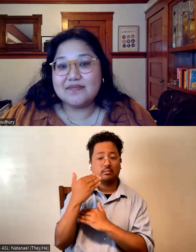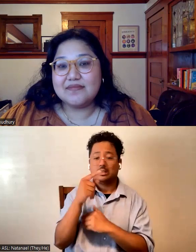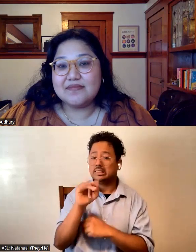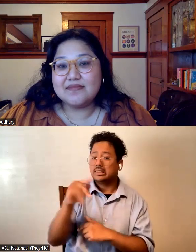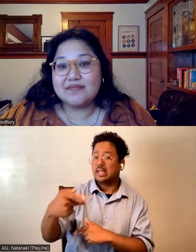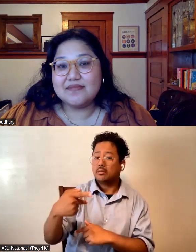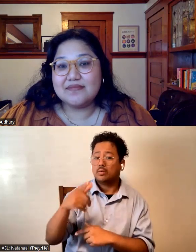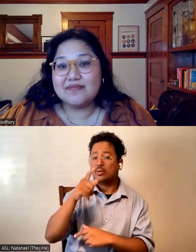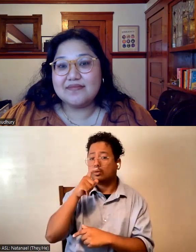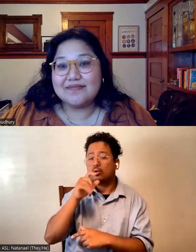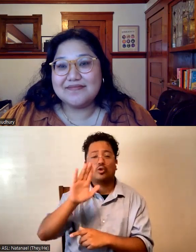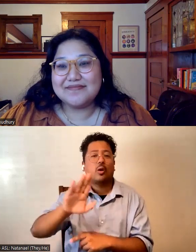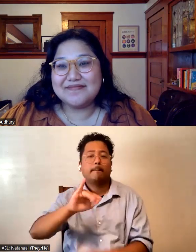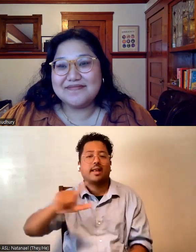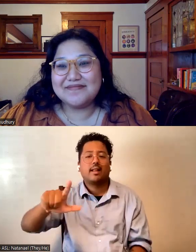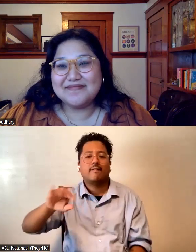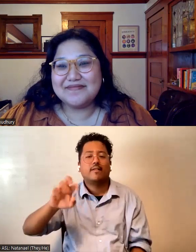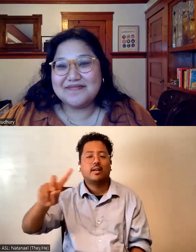to your local bail fund.